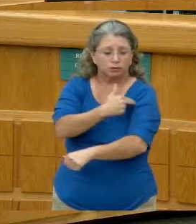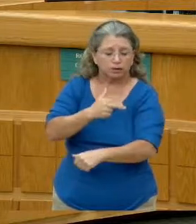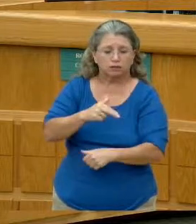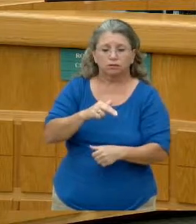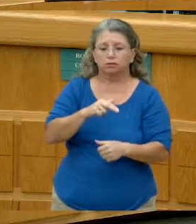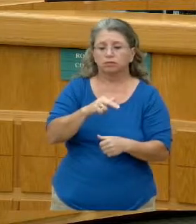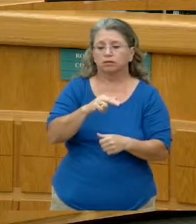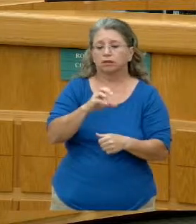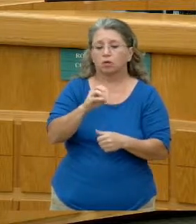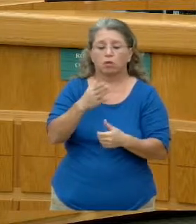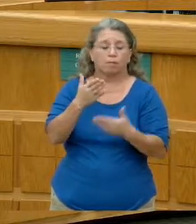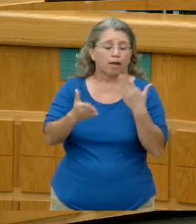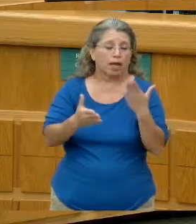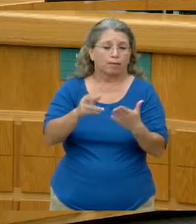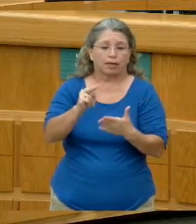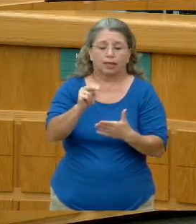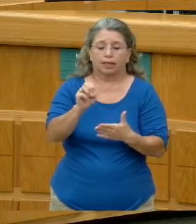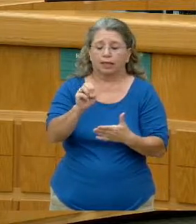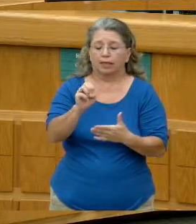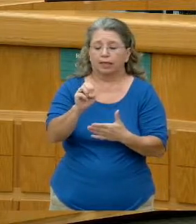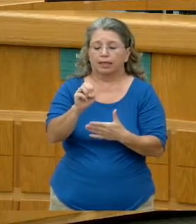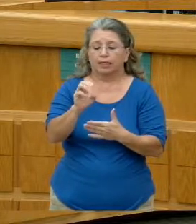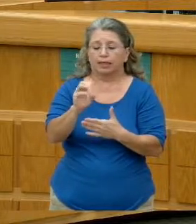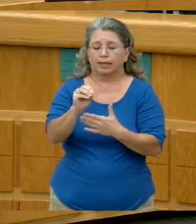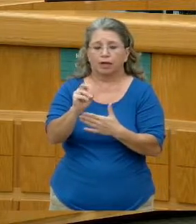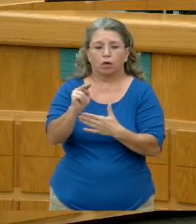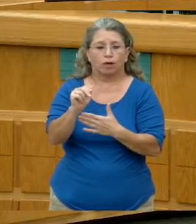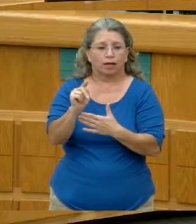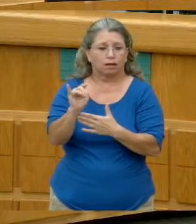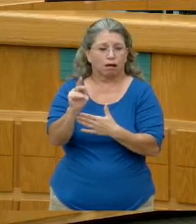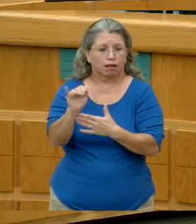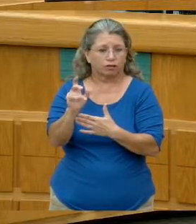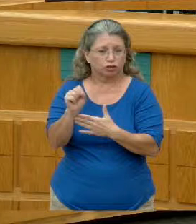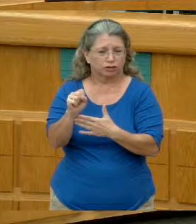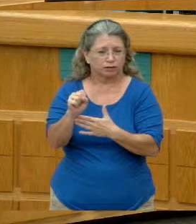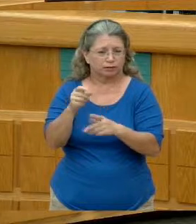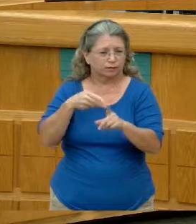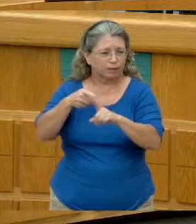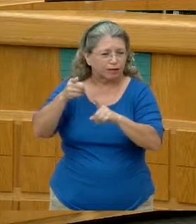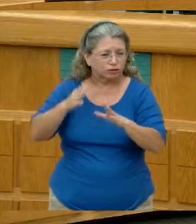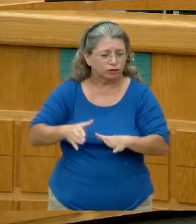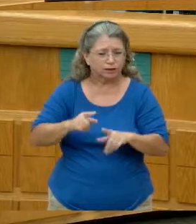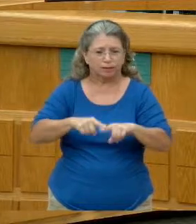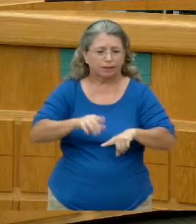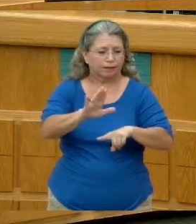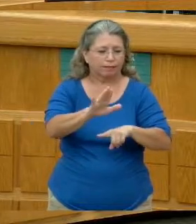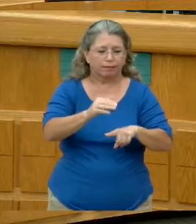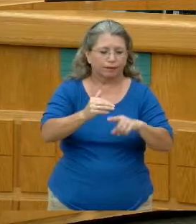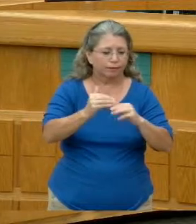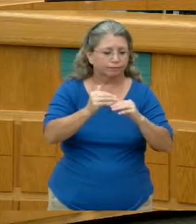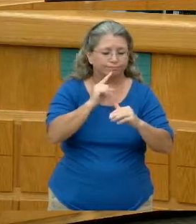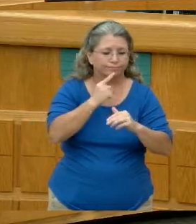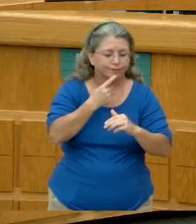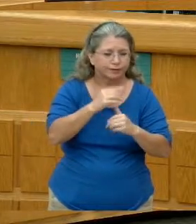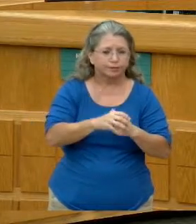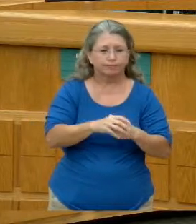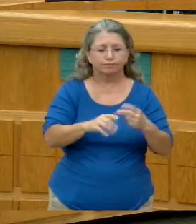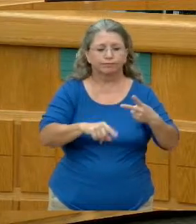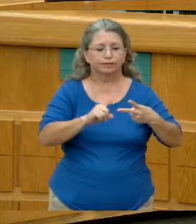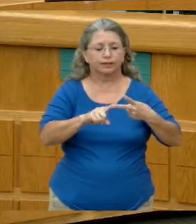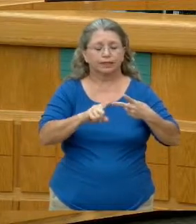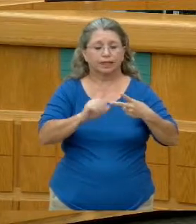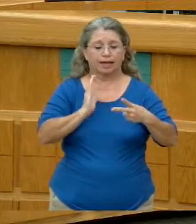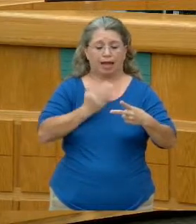on the level of care required. Second, public health's job is early detection and isolation to keep the virus